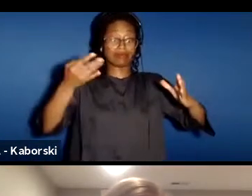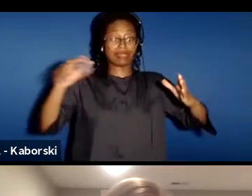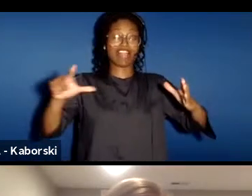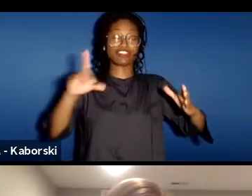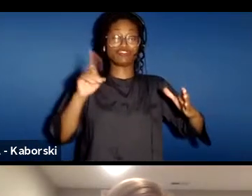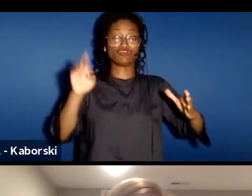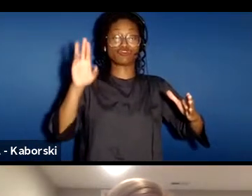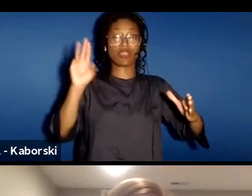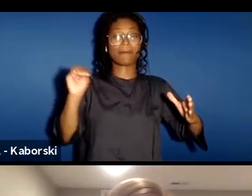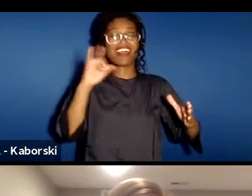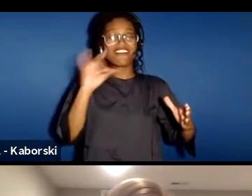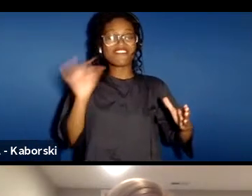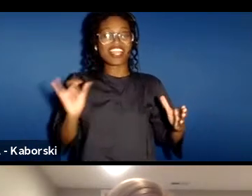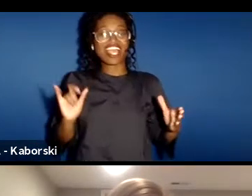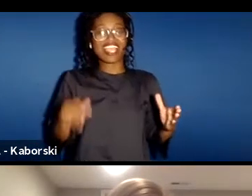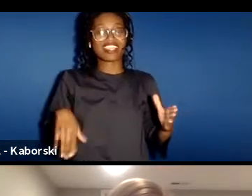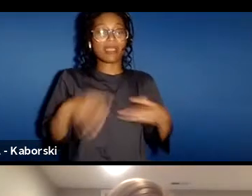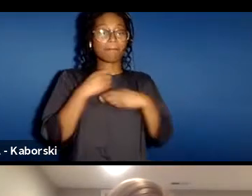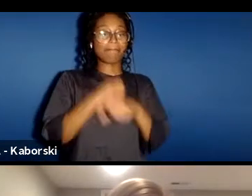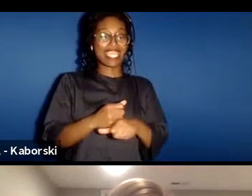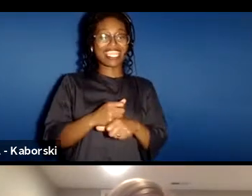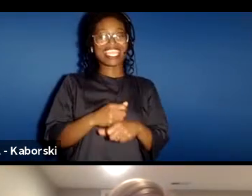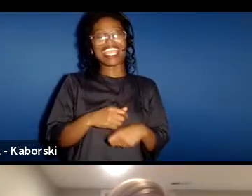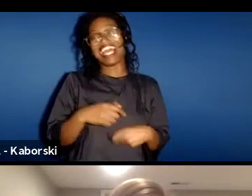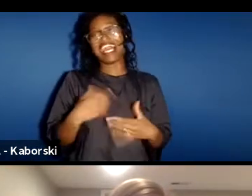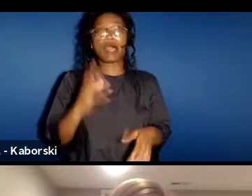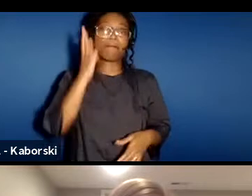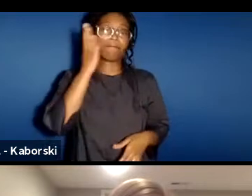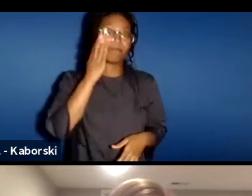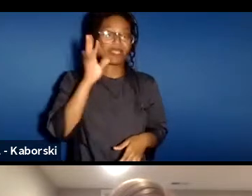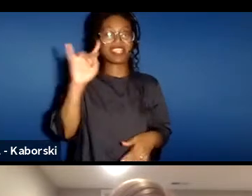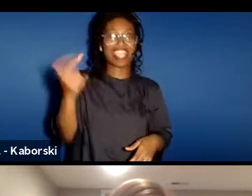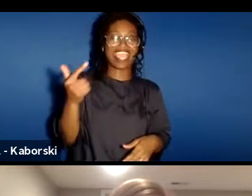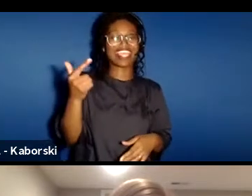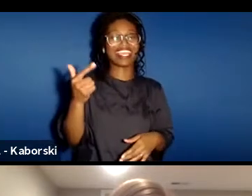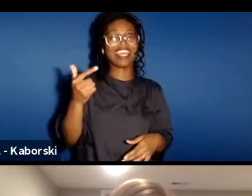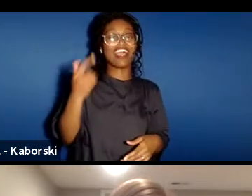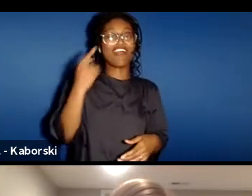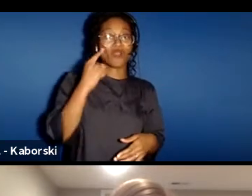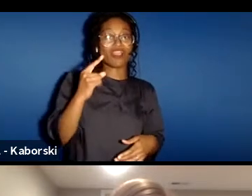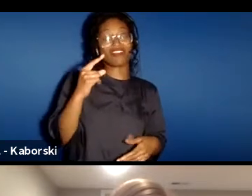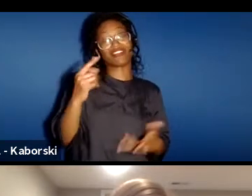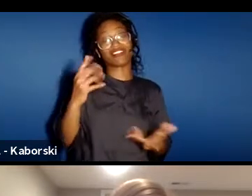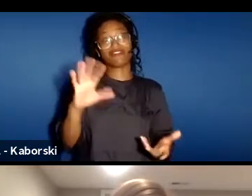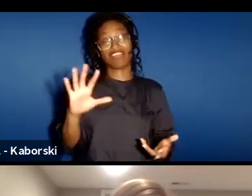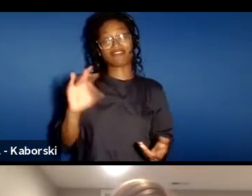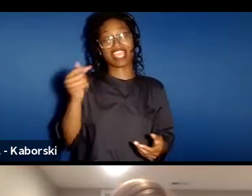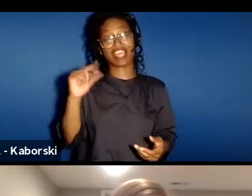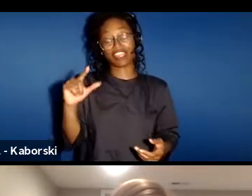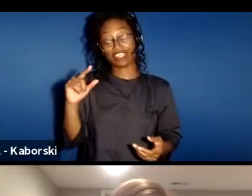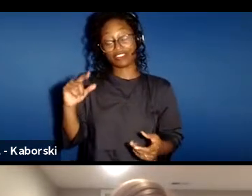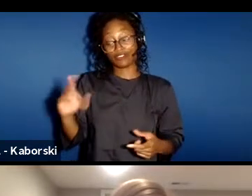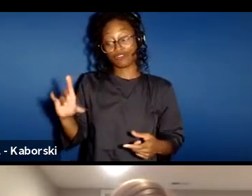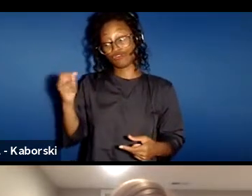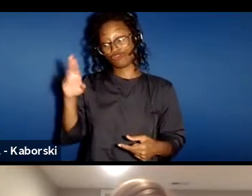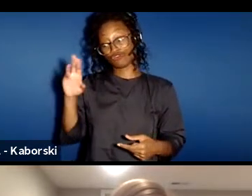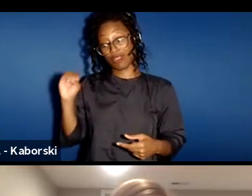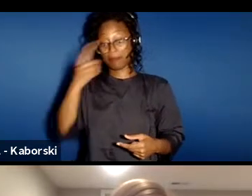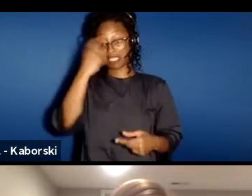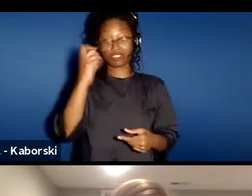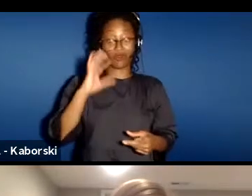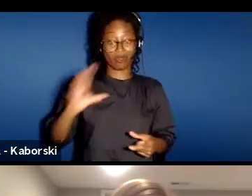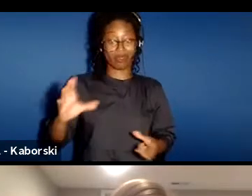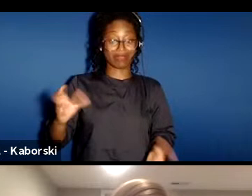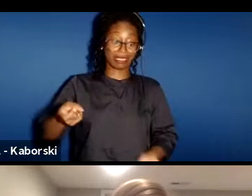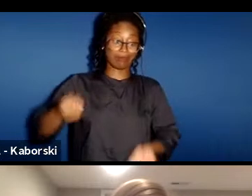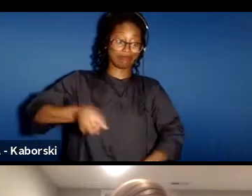like making a beer keg collar, for the 55-gallon drum, because it's just going to probably get beat up. But we